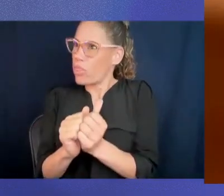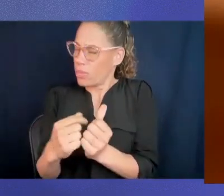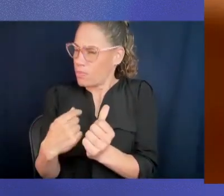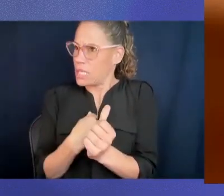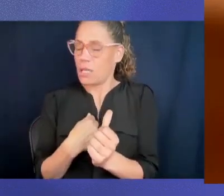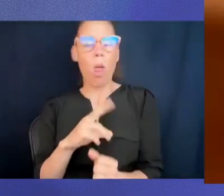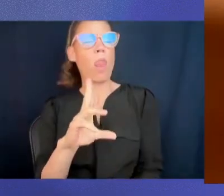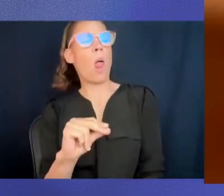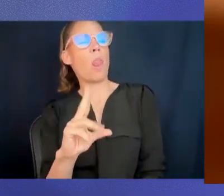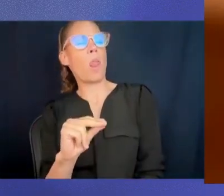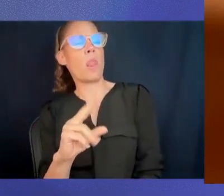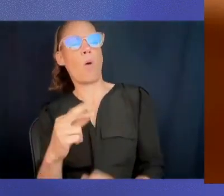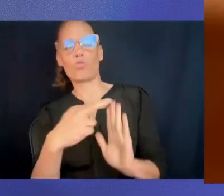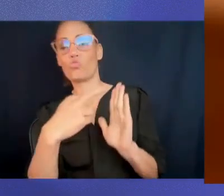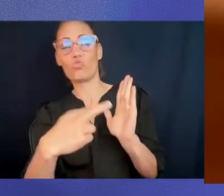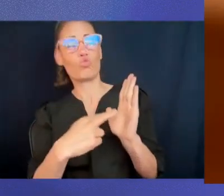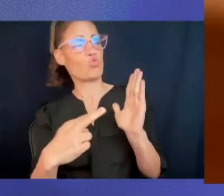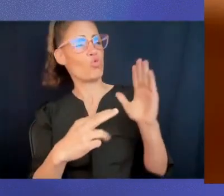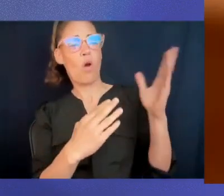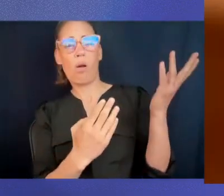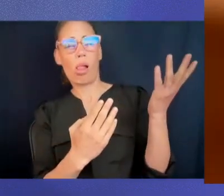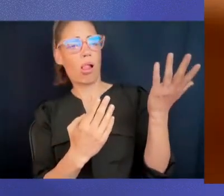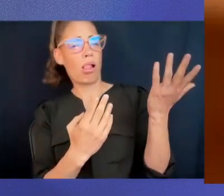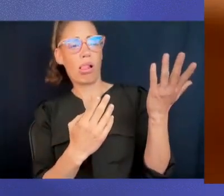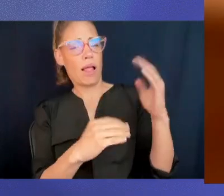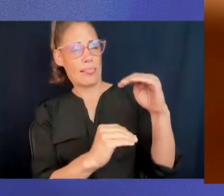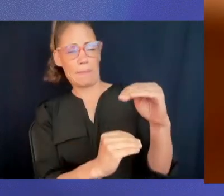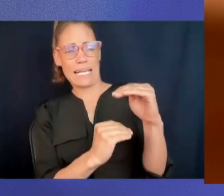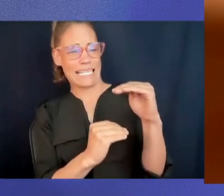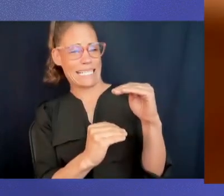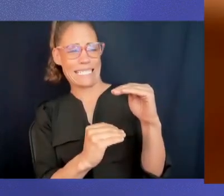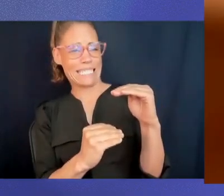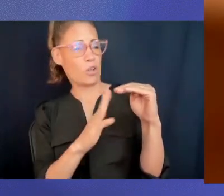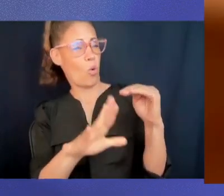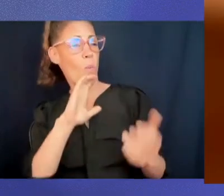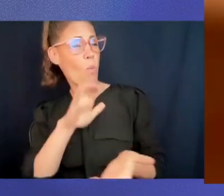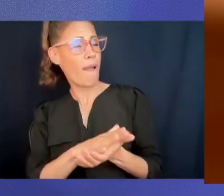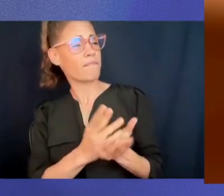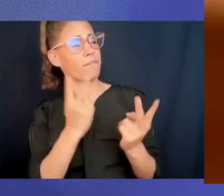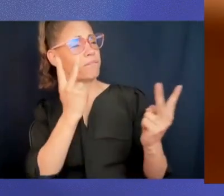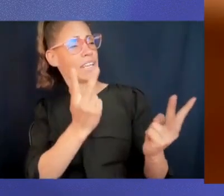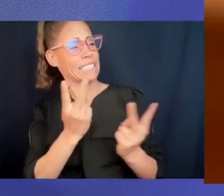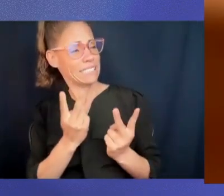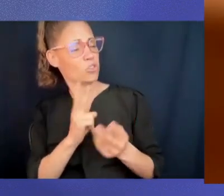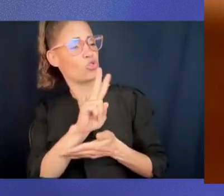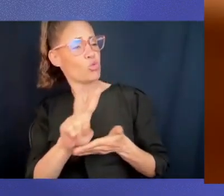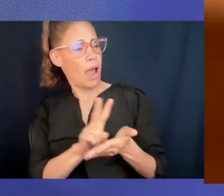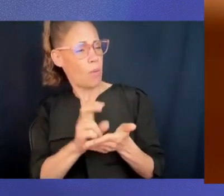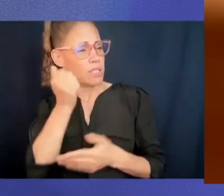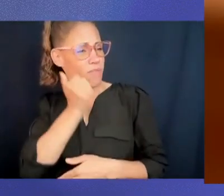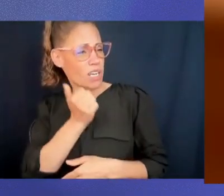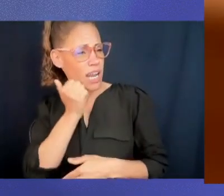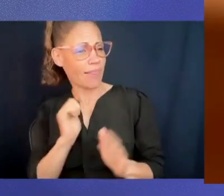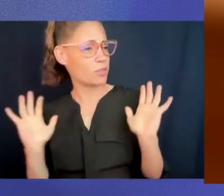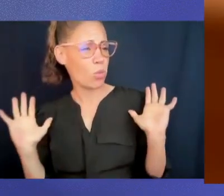rules limit your wife's time to 2 hours a day, and only when our cleaning staff